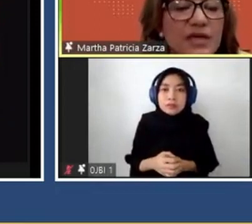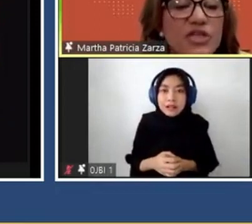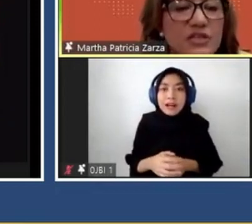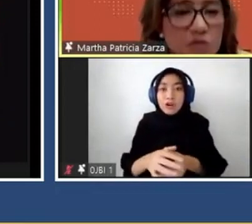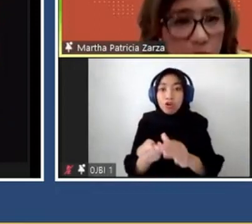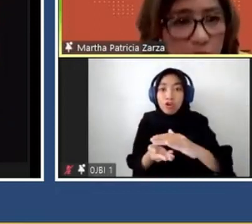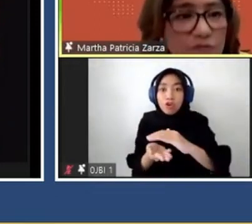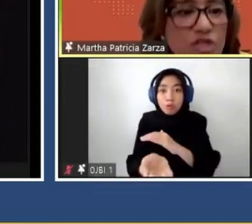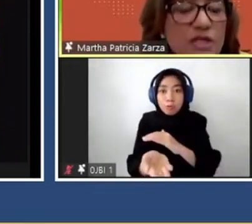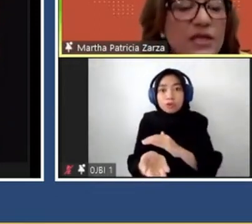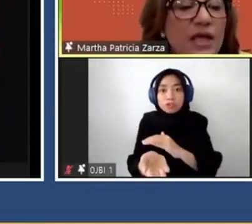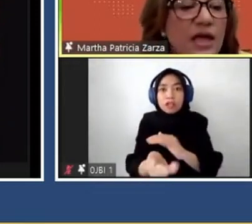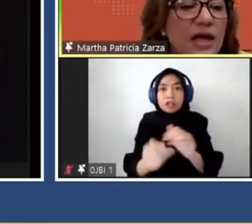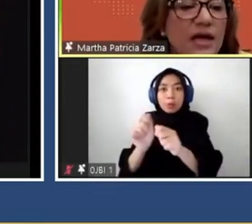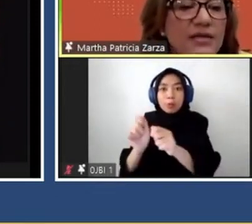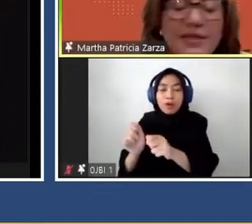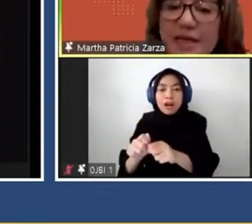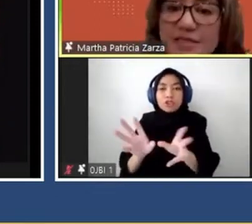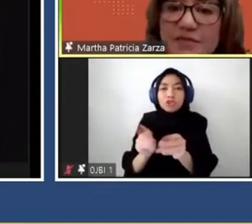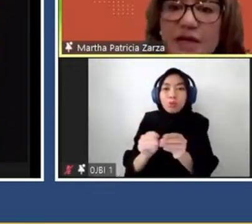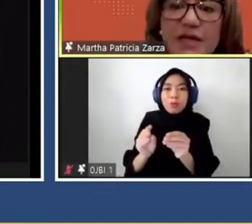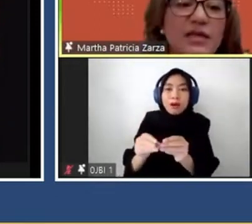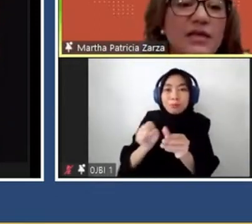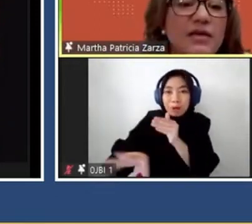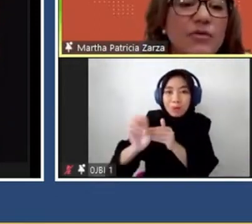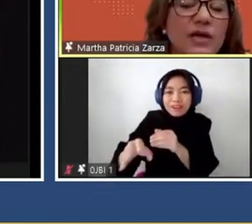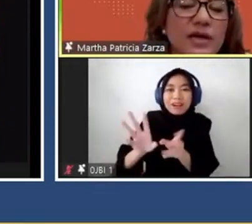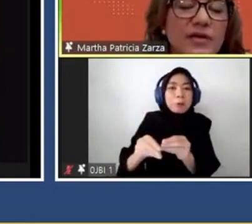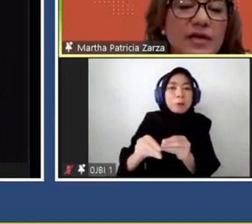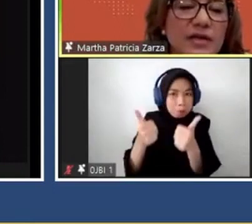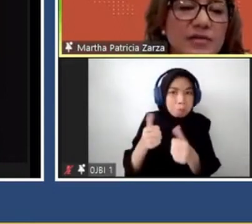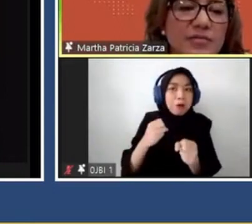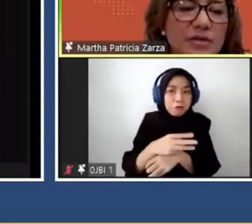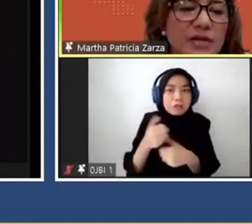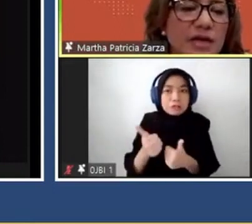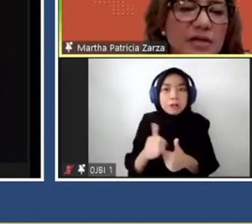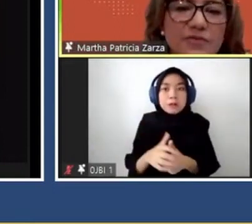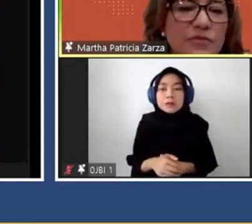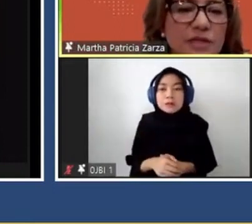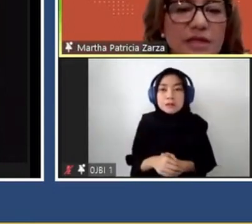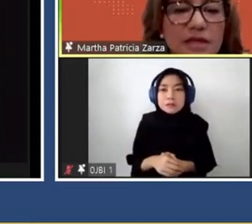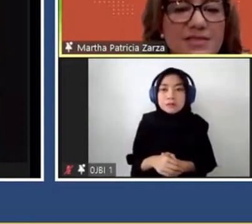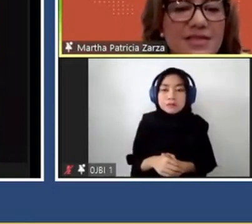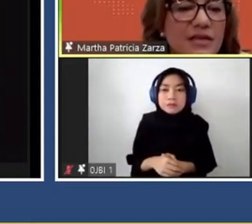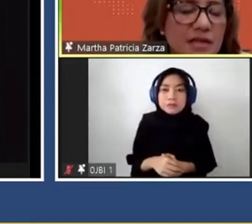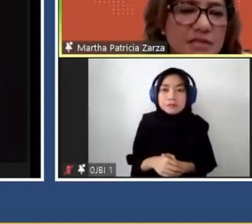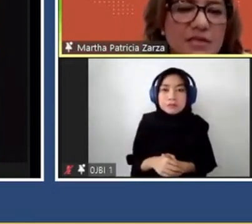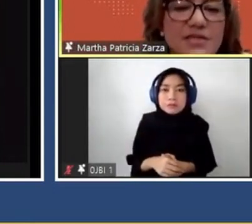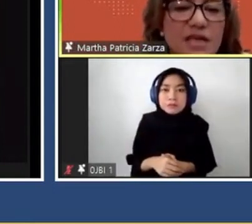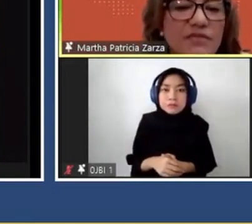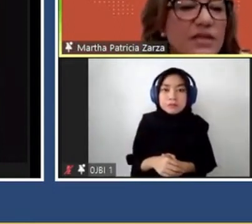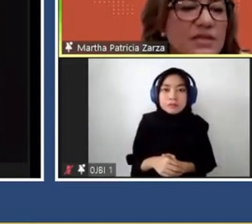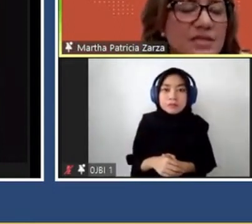that make energy transmission more efficient. And the test finally were fulfilling the